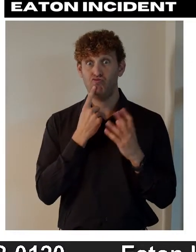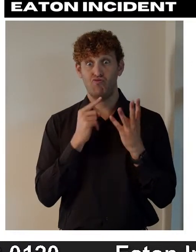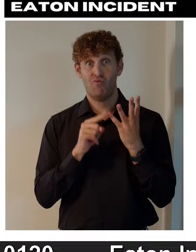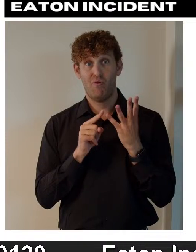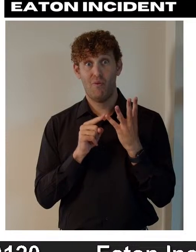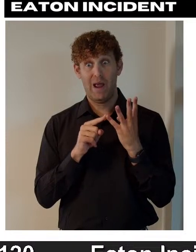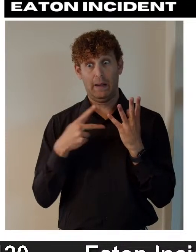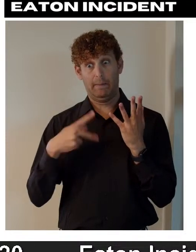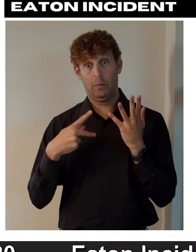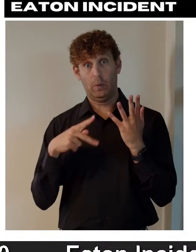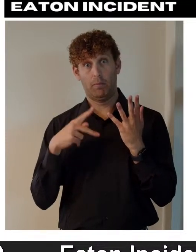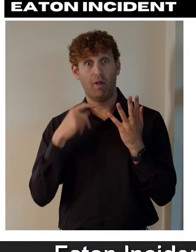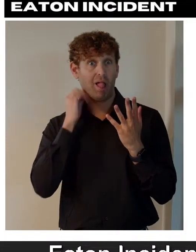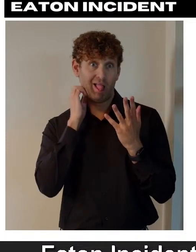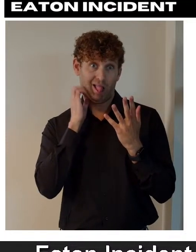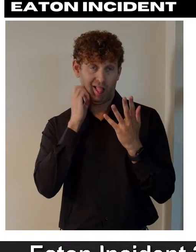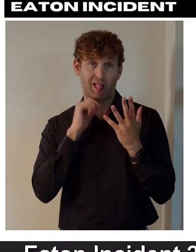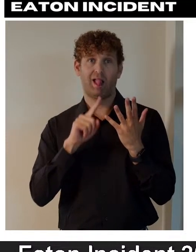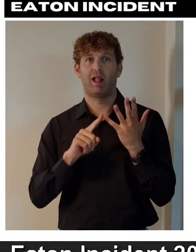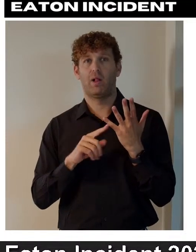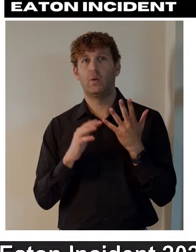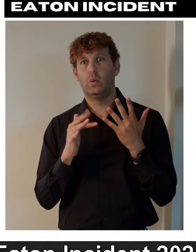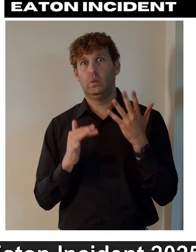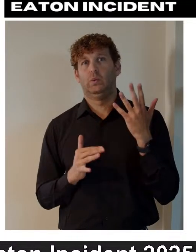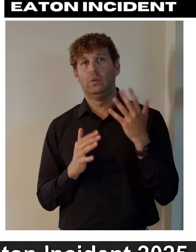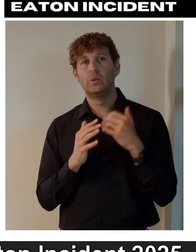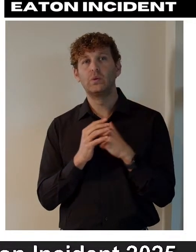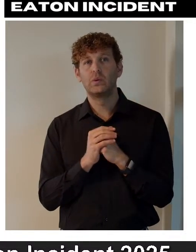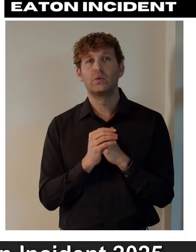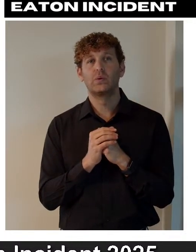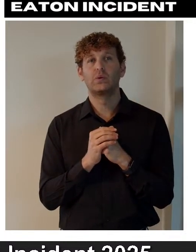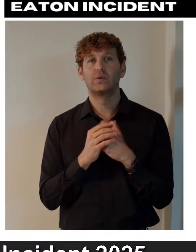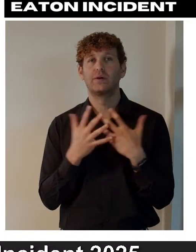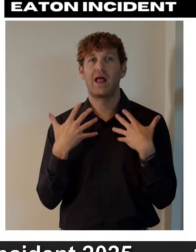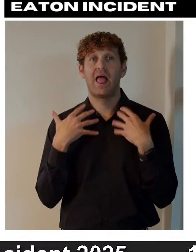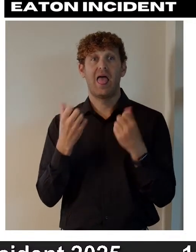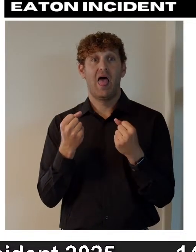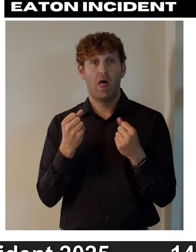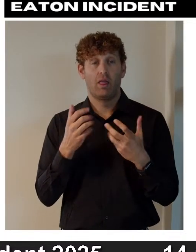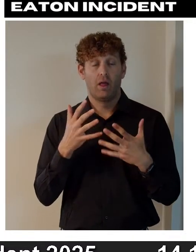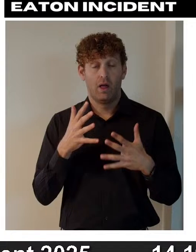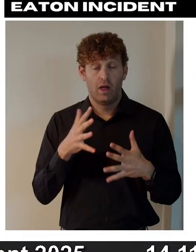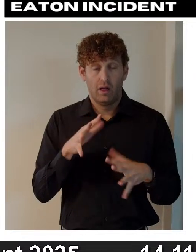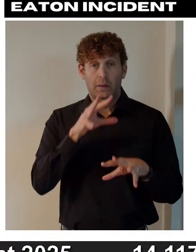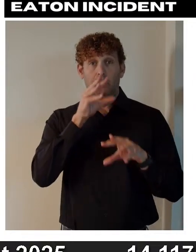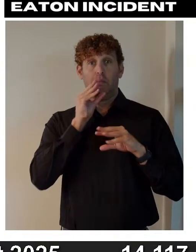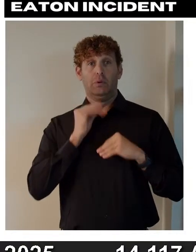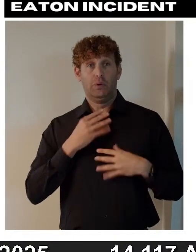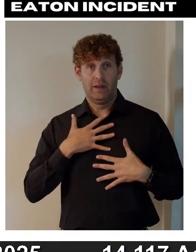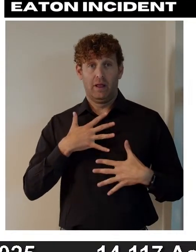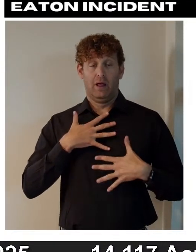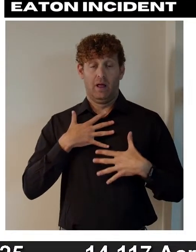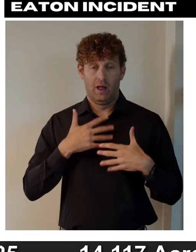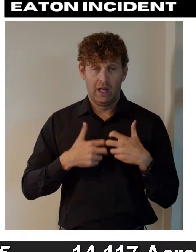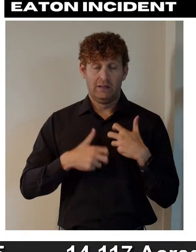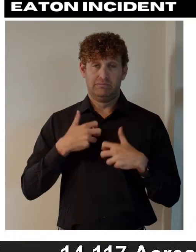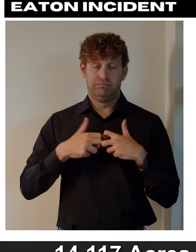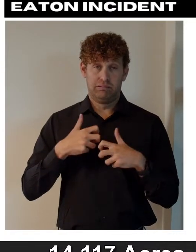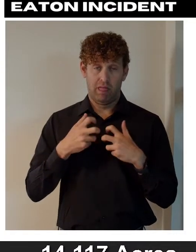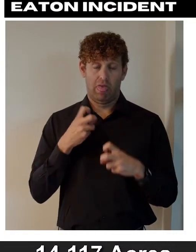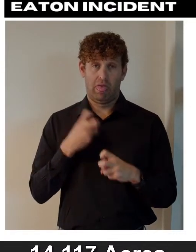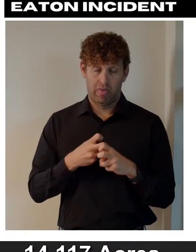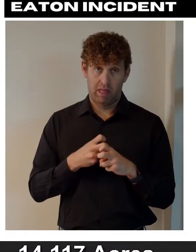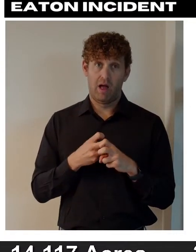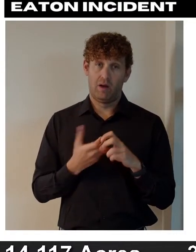and dark maroons, that's when perfectly healthy people start to have significant issues and problems. We see an increase in